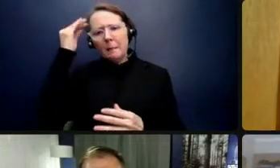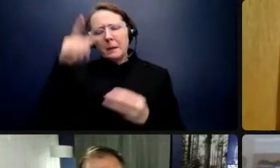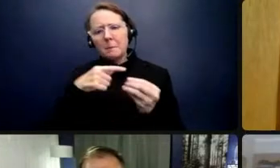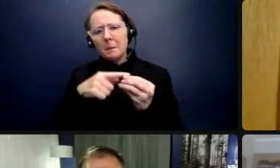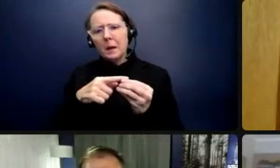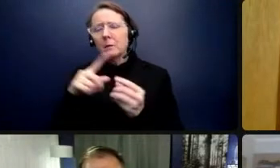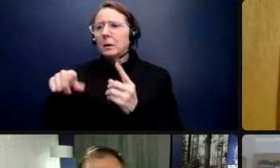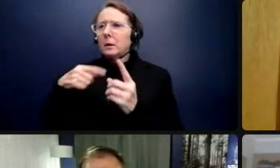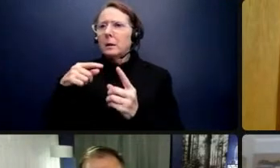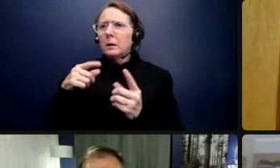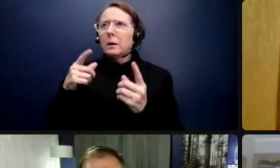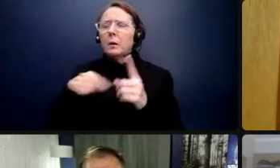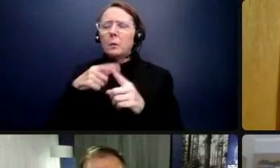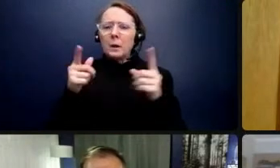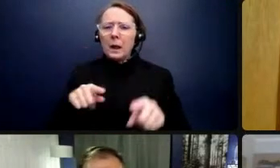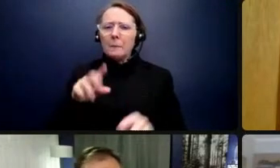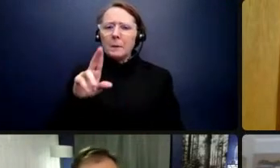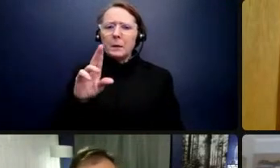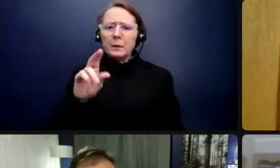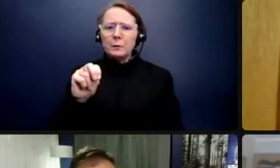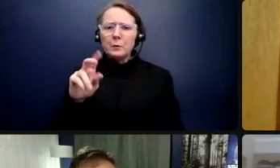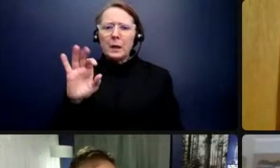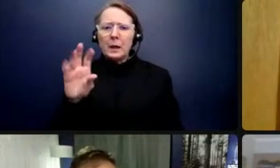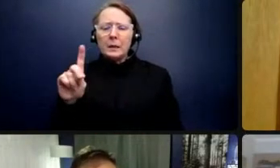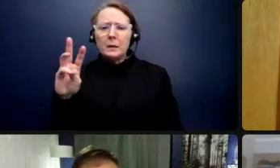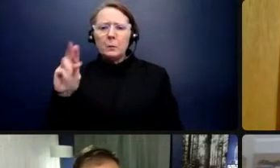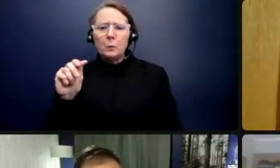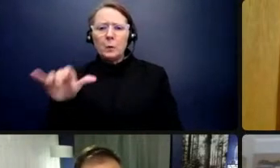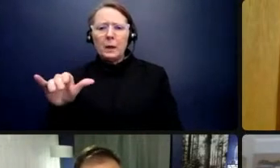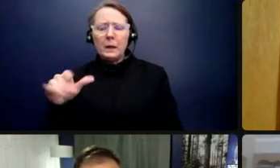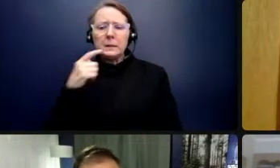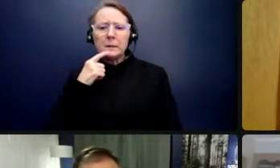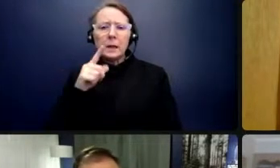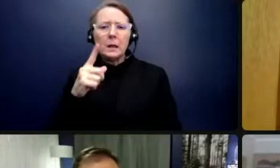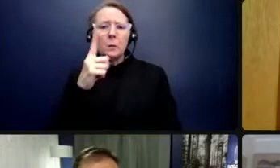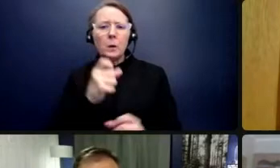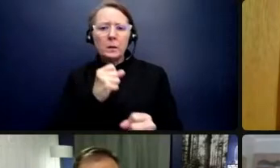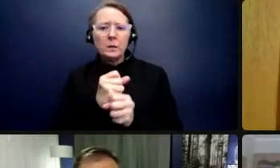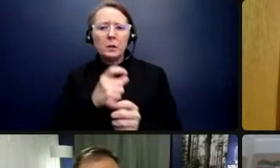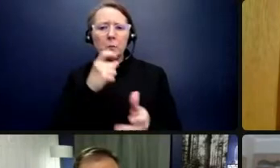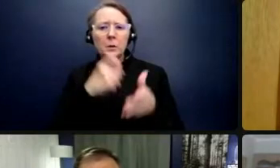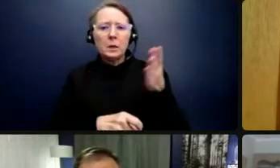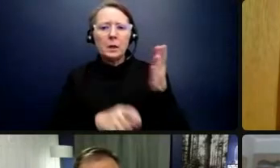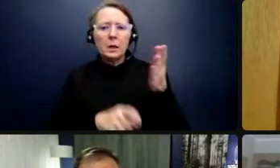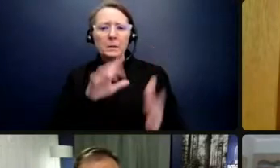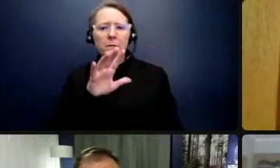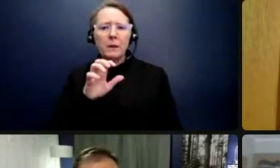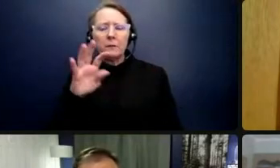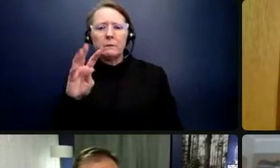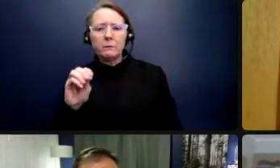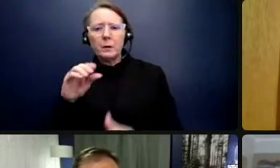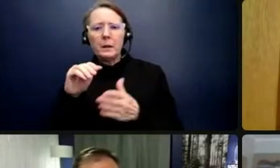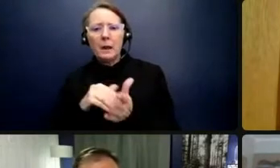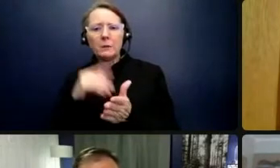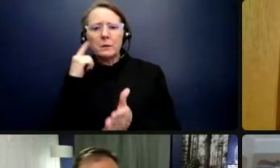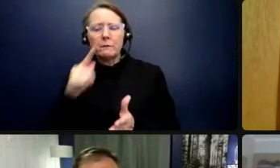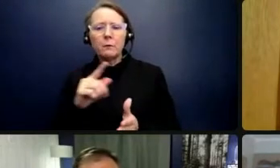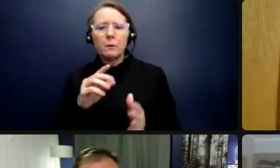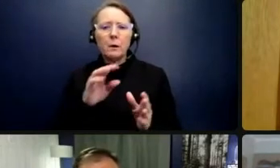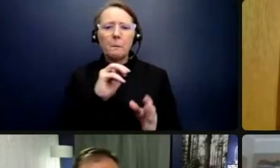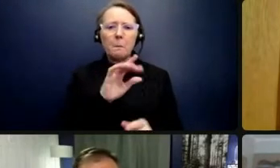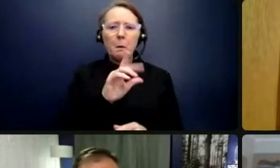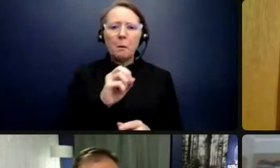Way brought their proposal to us, they said a year would cost $540,000 for a mobile crisis unit.